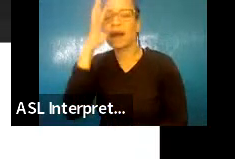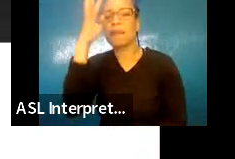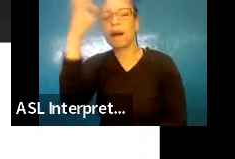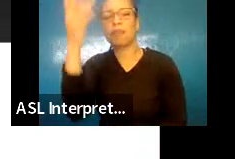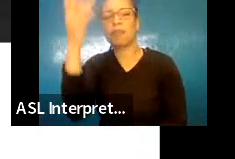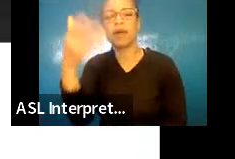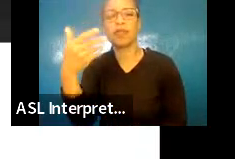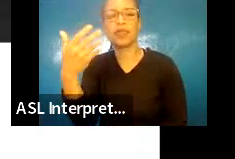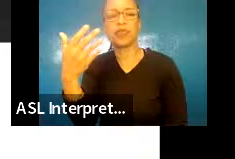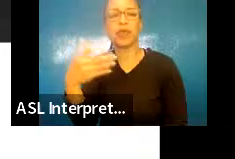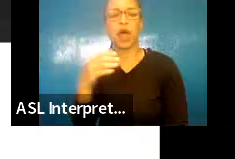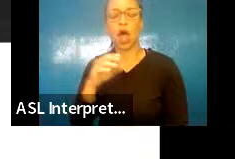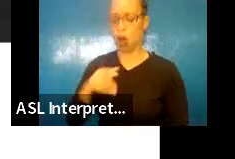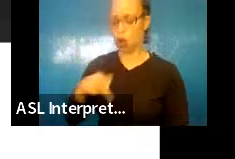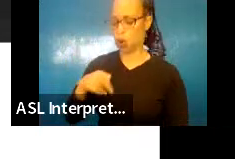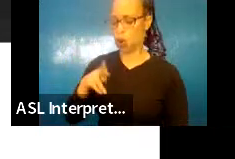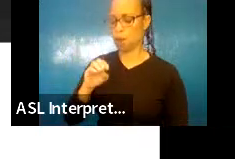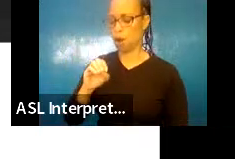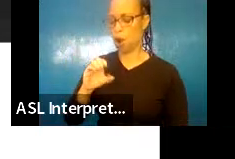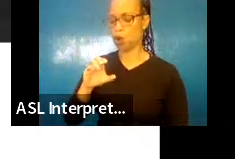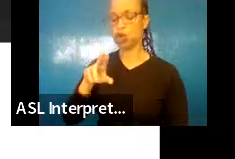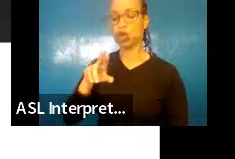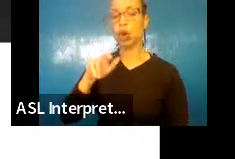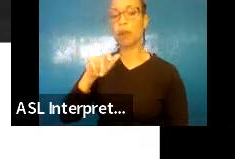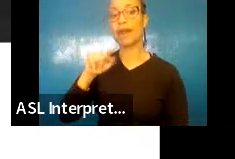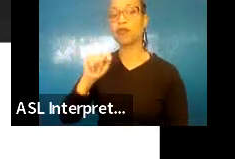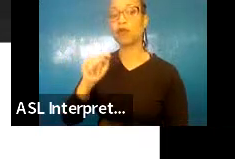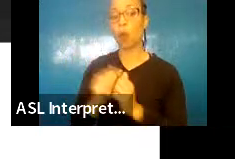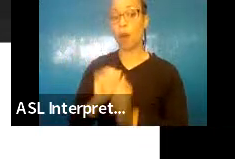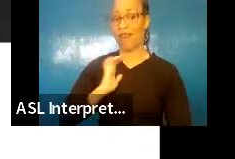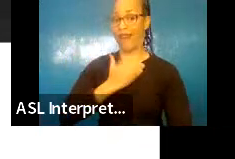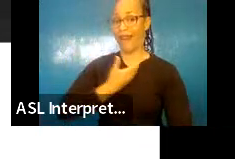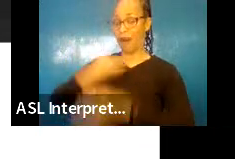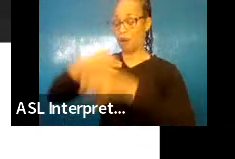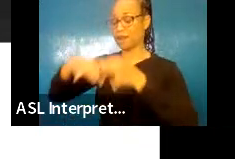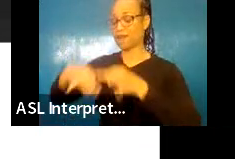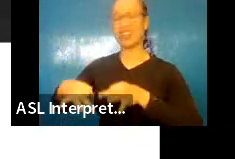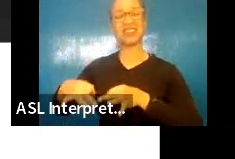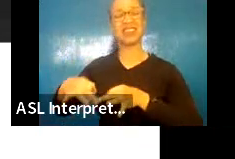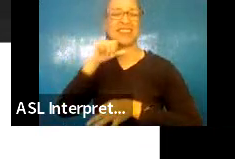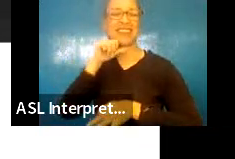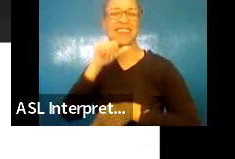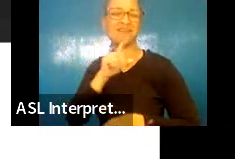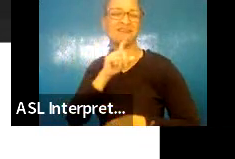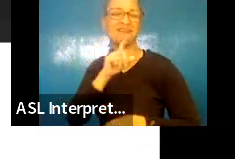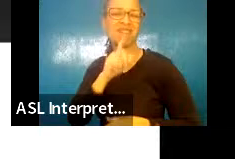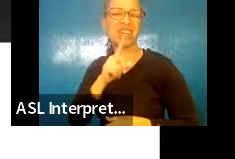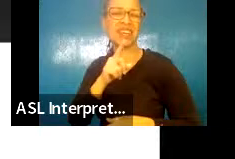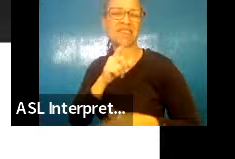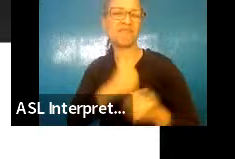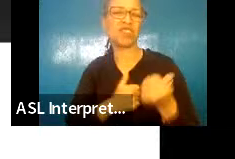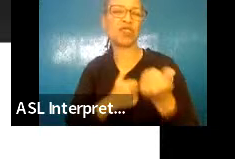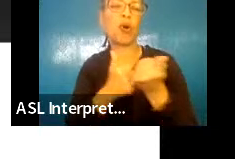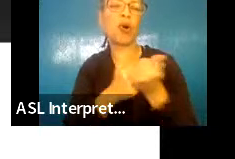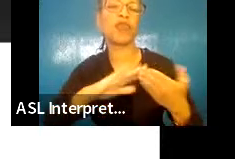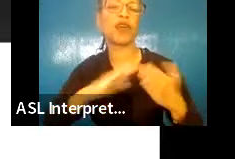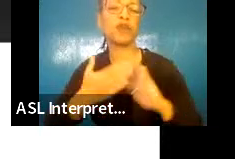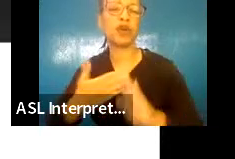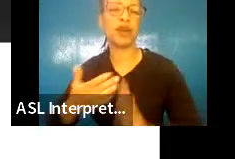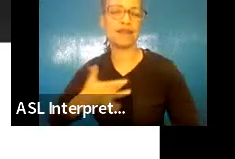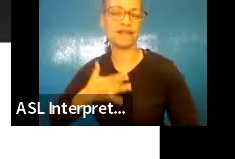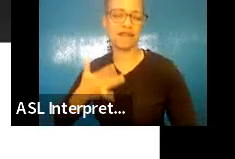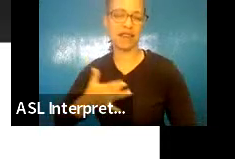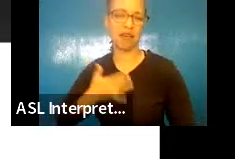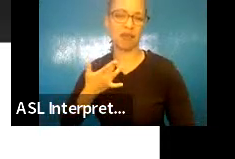a procurement with our own definition that doesn't really resonate with what communities feel these things